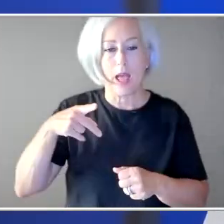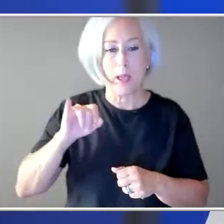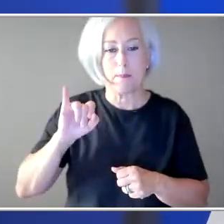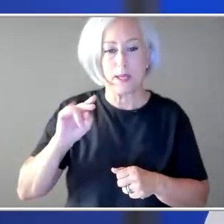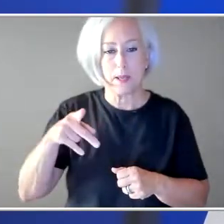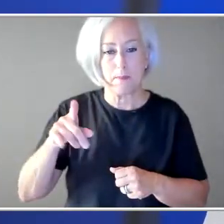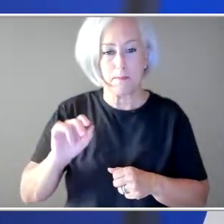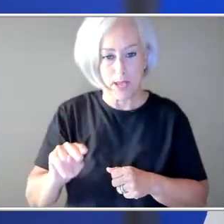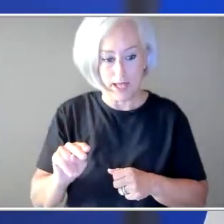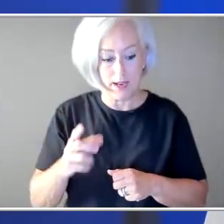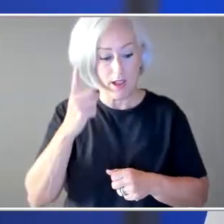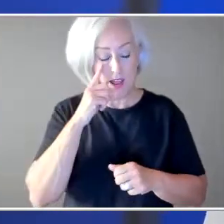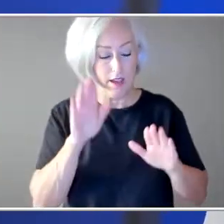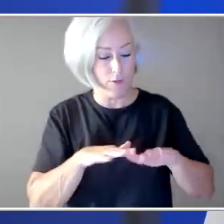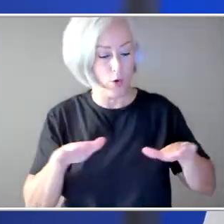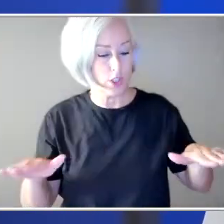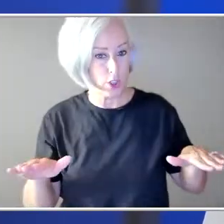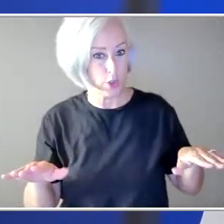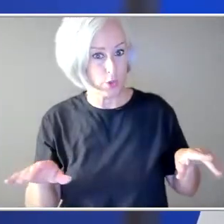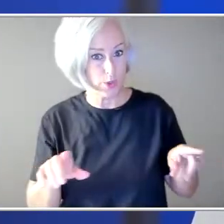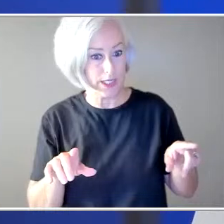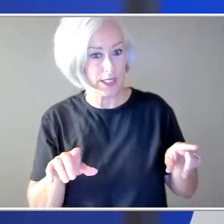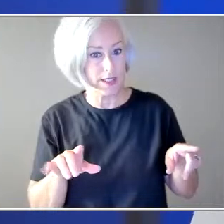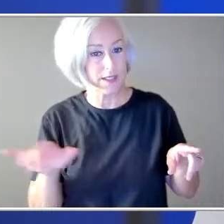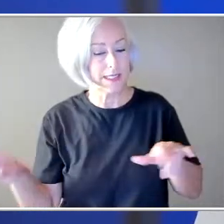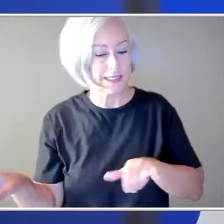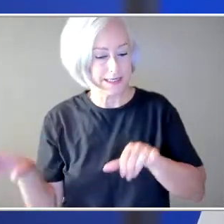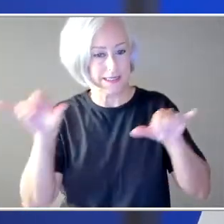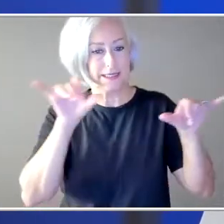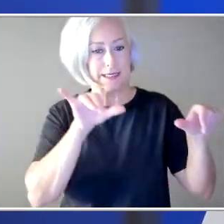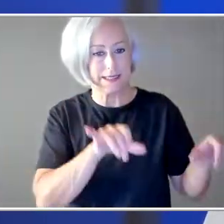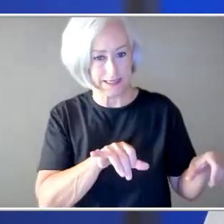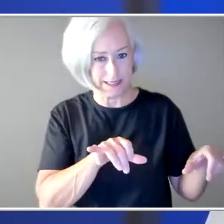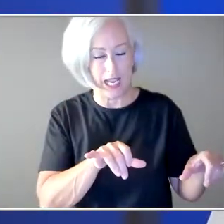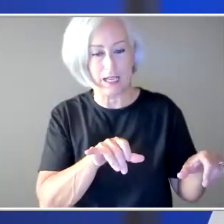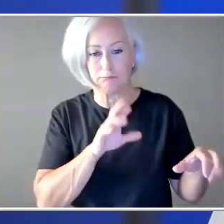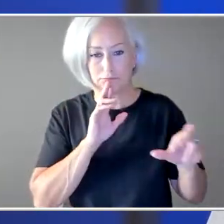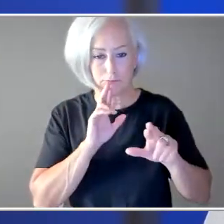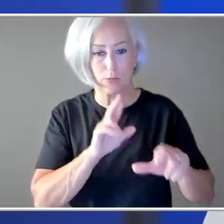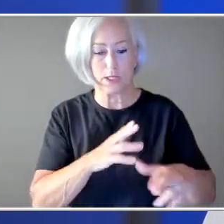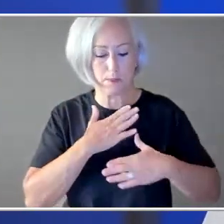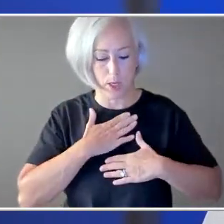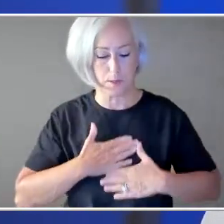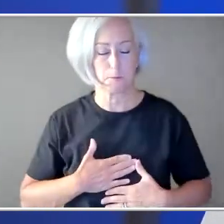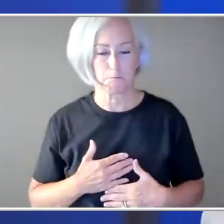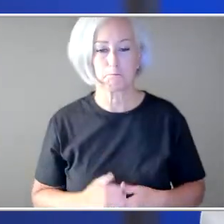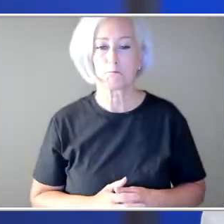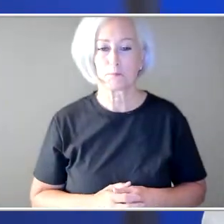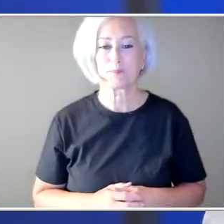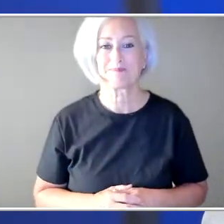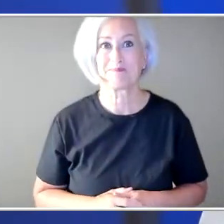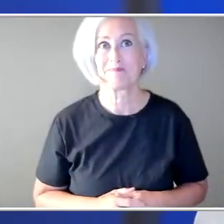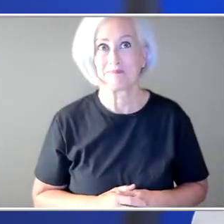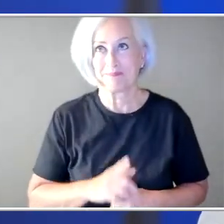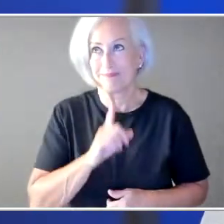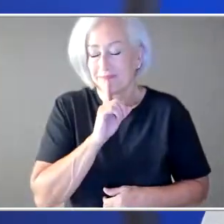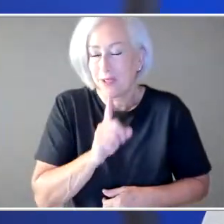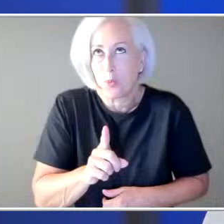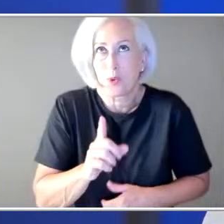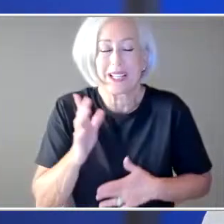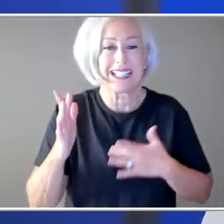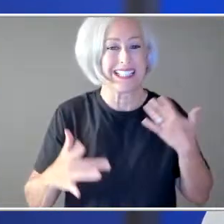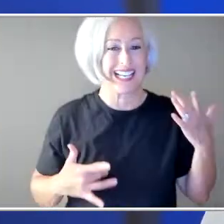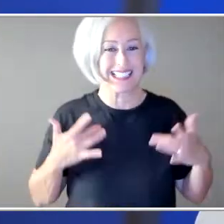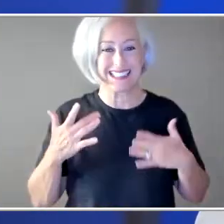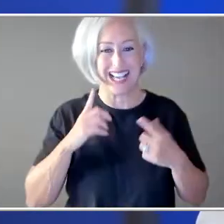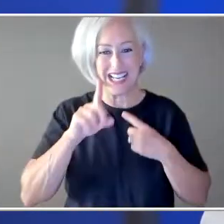weight, it also mimicked the same biometric measures. So I'm really excited about